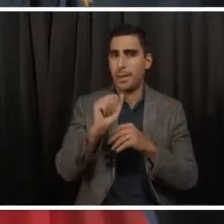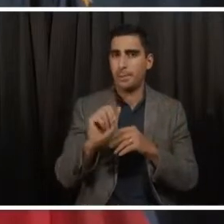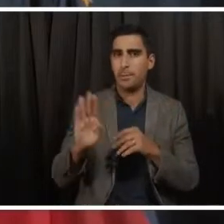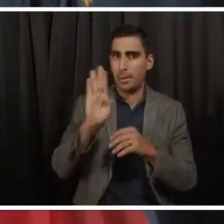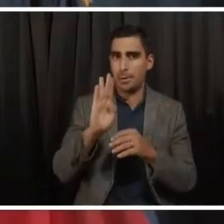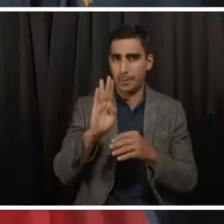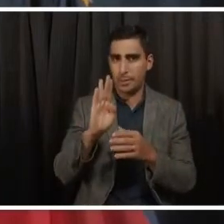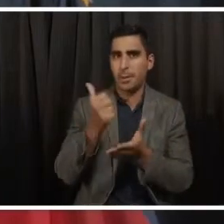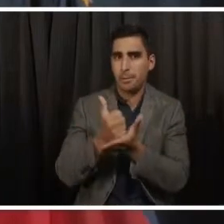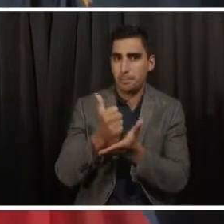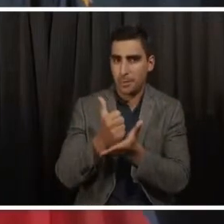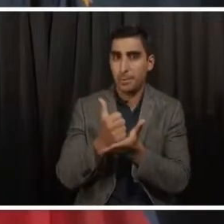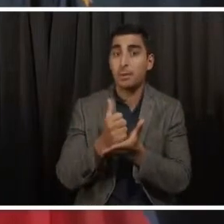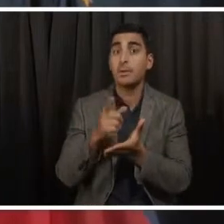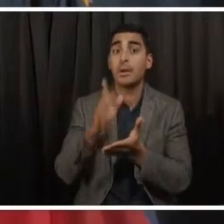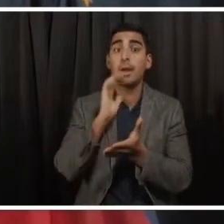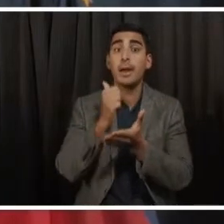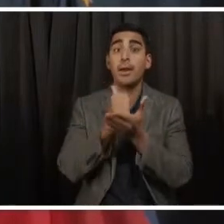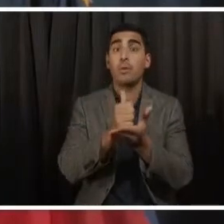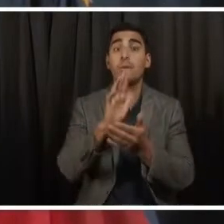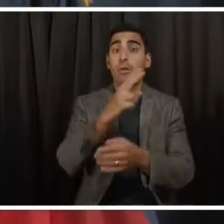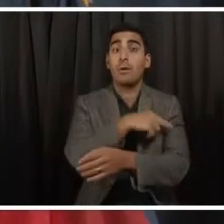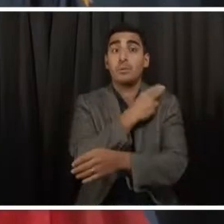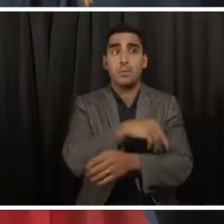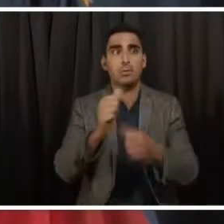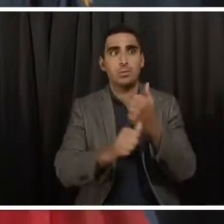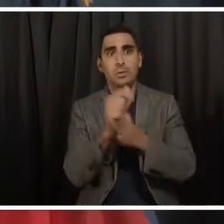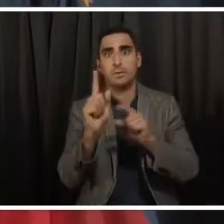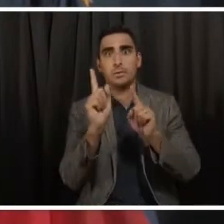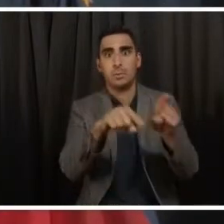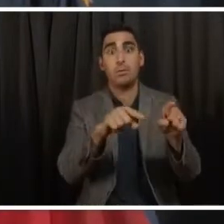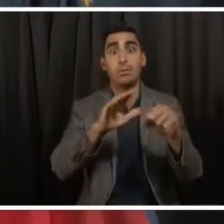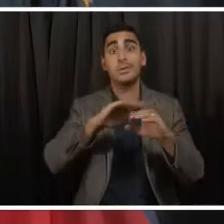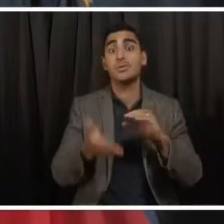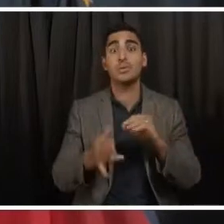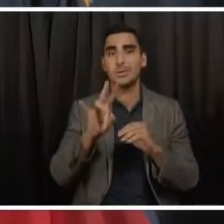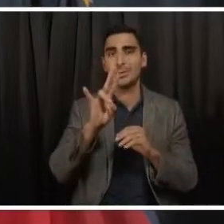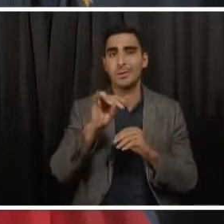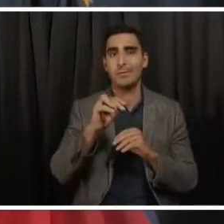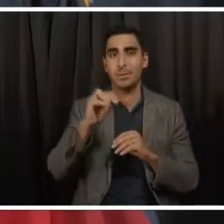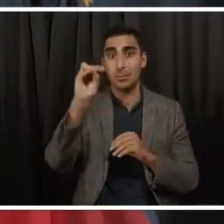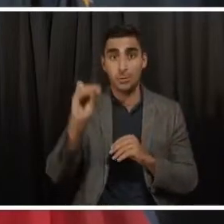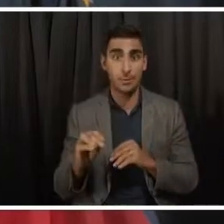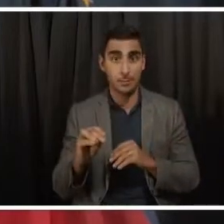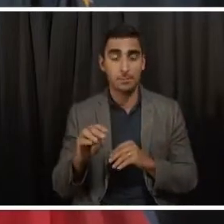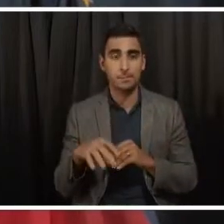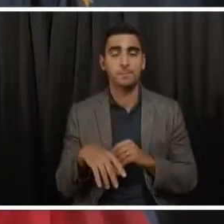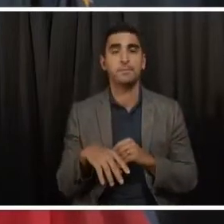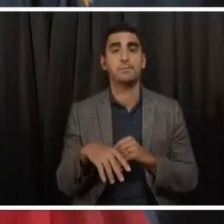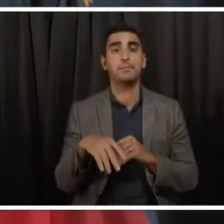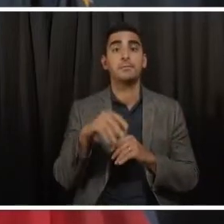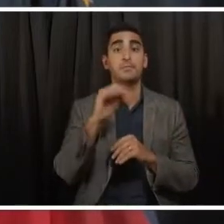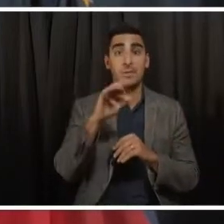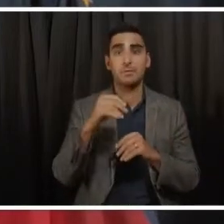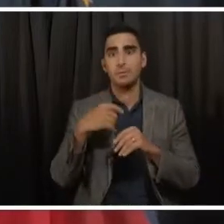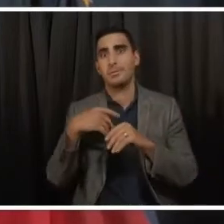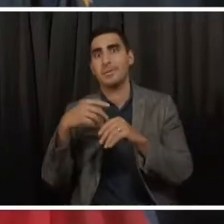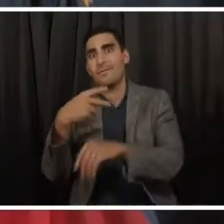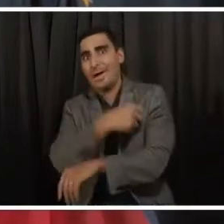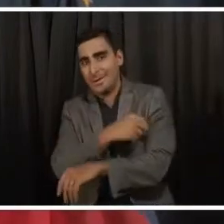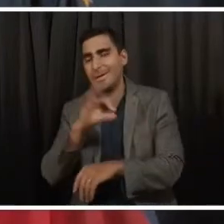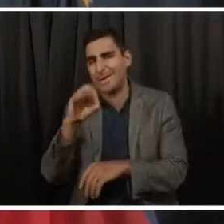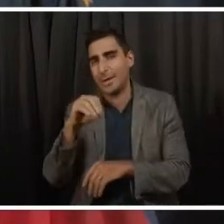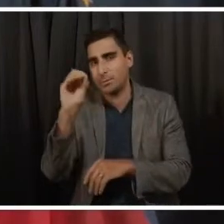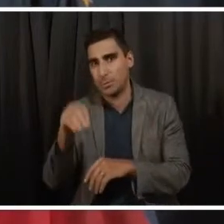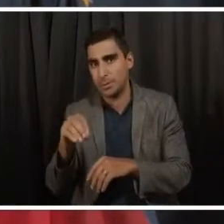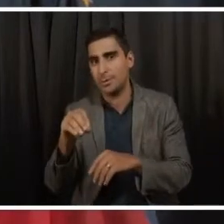can reduce your hospitalization risk by 70%. So, right, not as effective as the vaccine, over 90%, but still, who wouldn't want to reduce